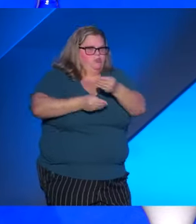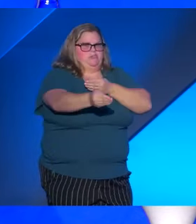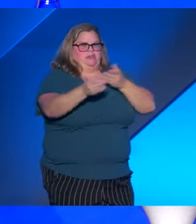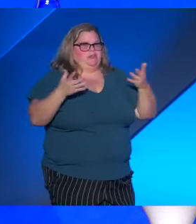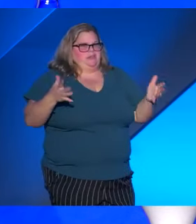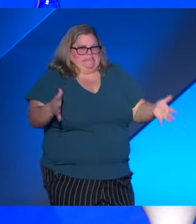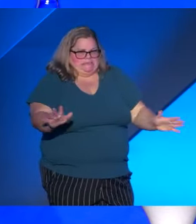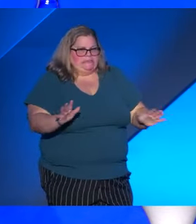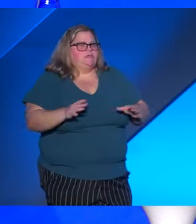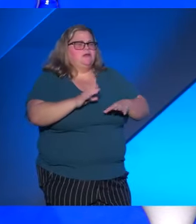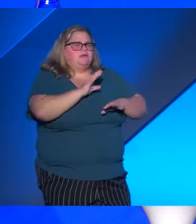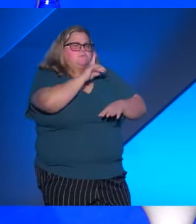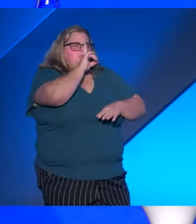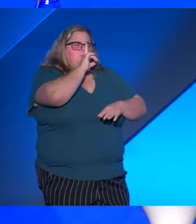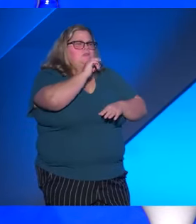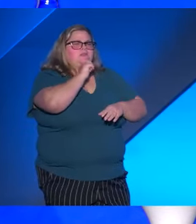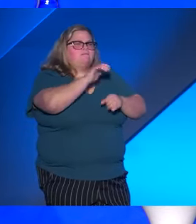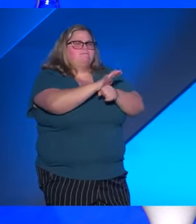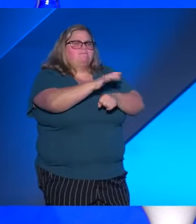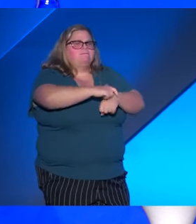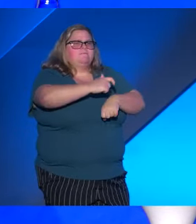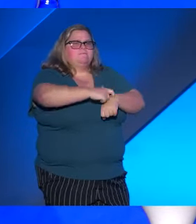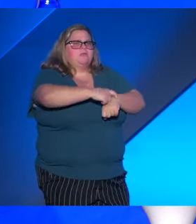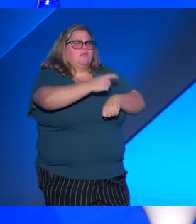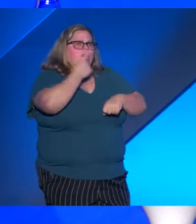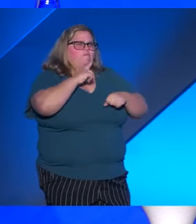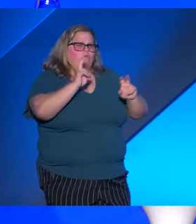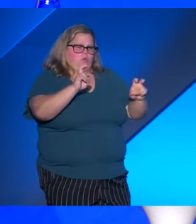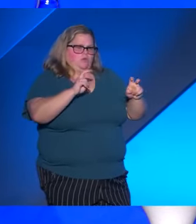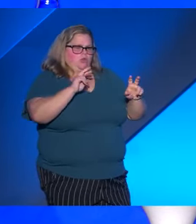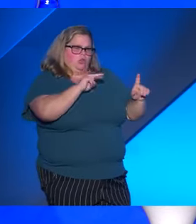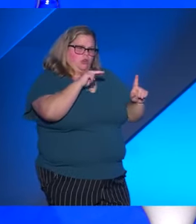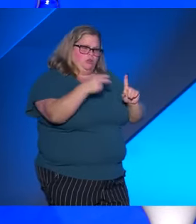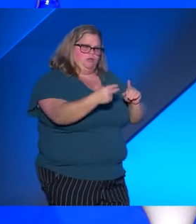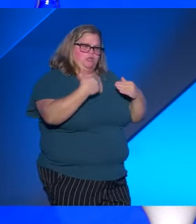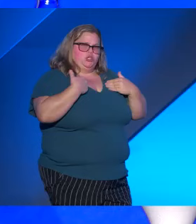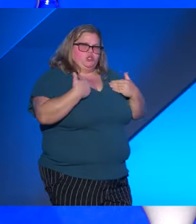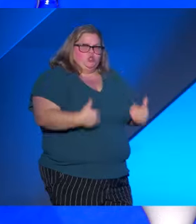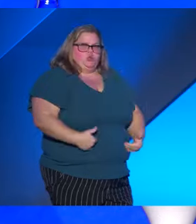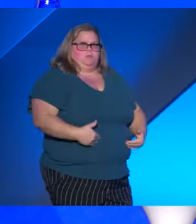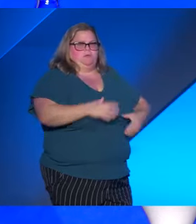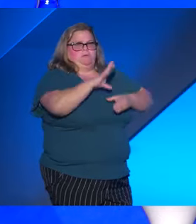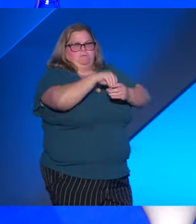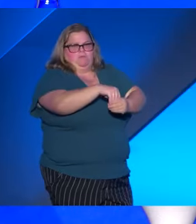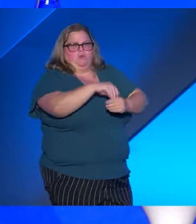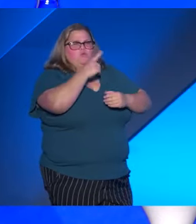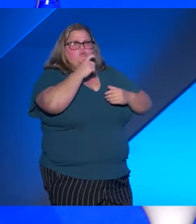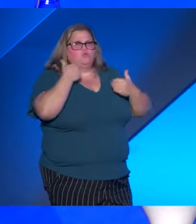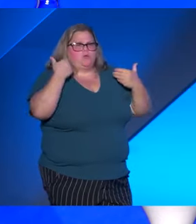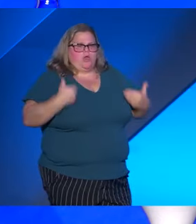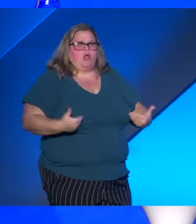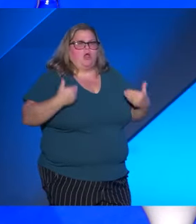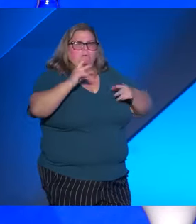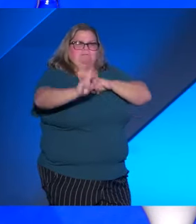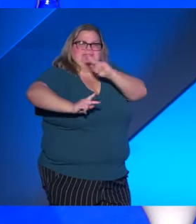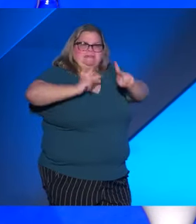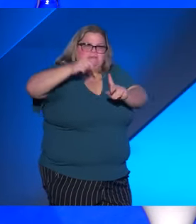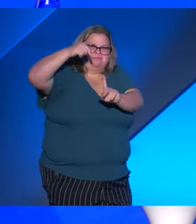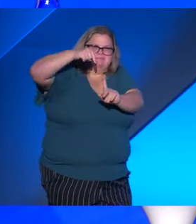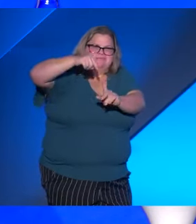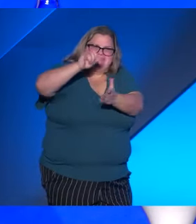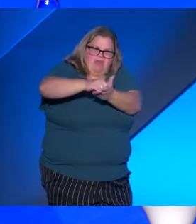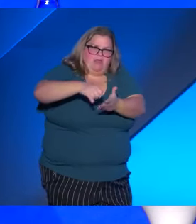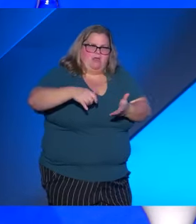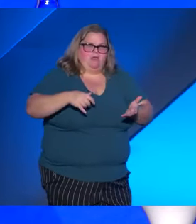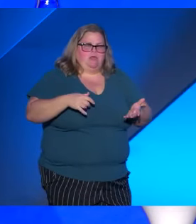enough time really holding the human aspects of who we are, I think is so essential. If we